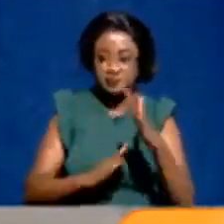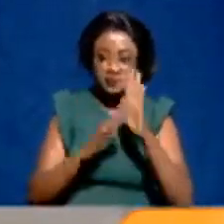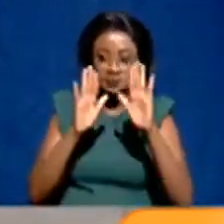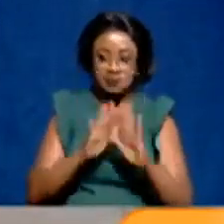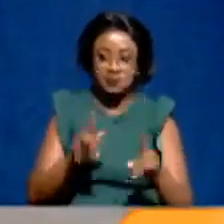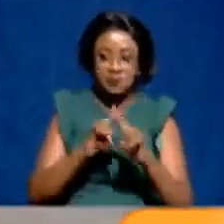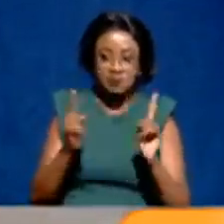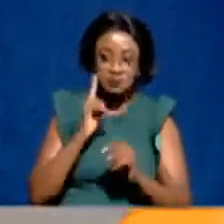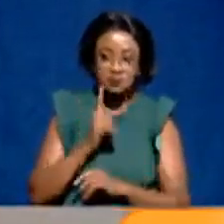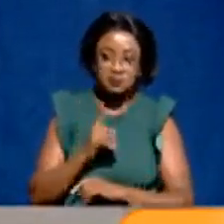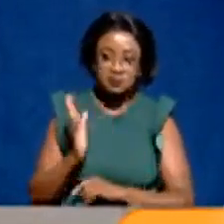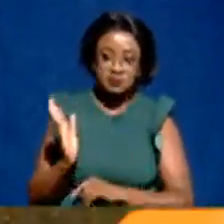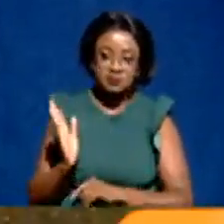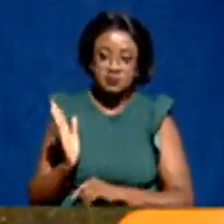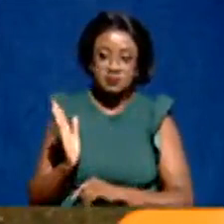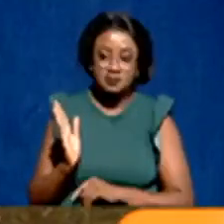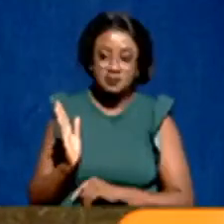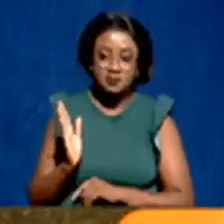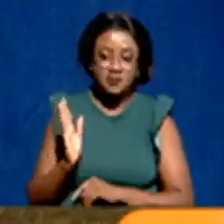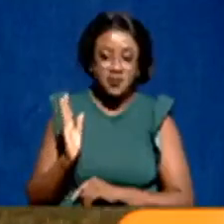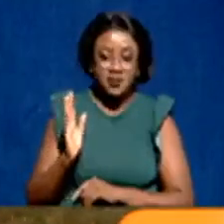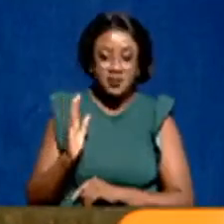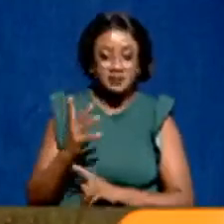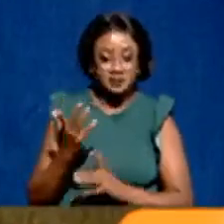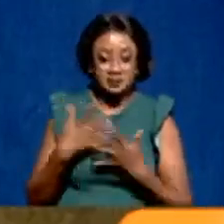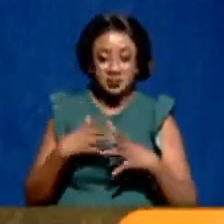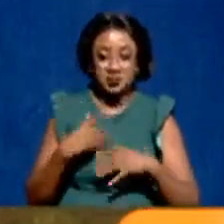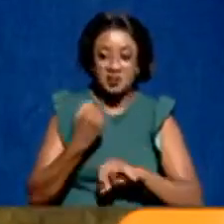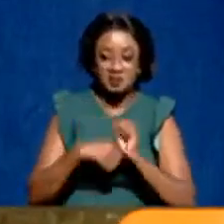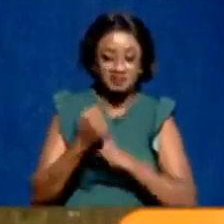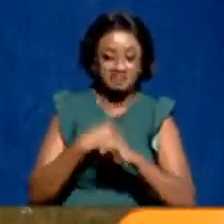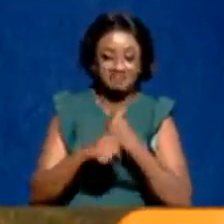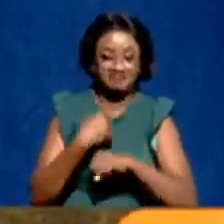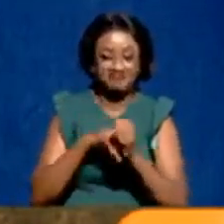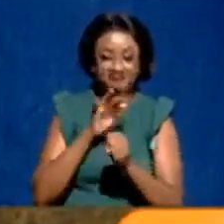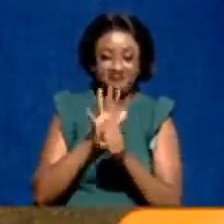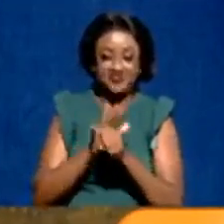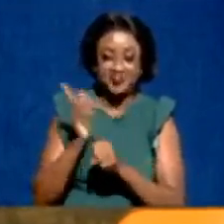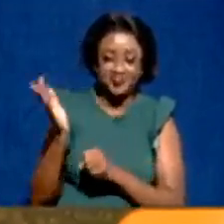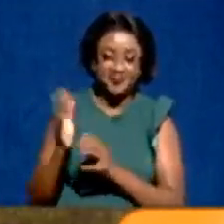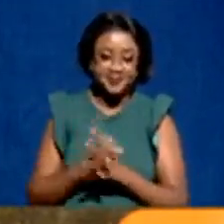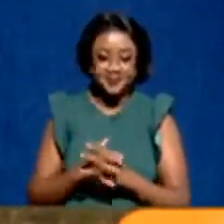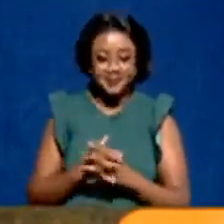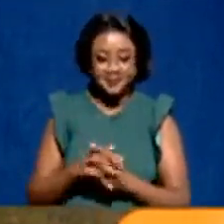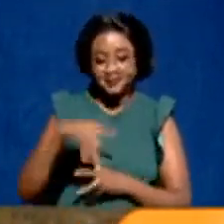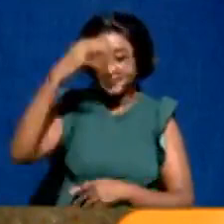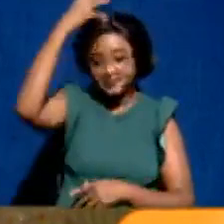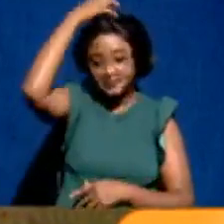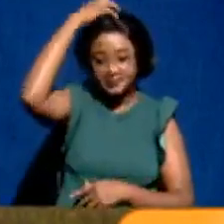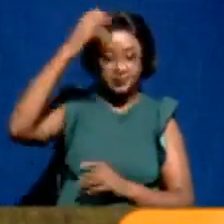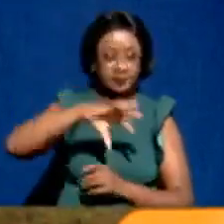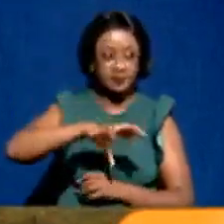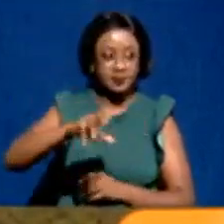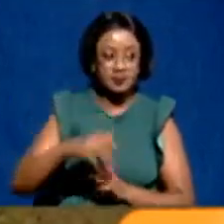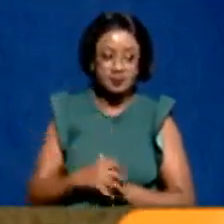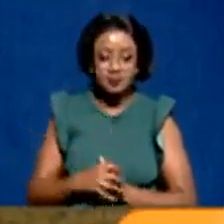not spared it from the unforgiving high temperatures. Human activities along the Indian Ocean in Tana River County and Lamu County has led